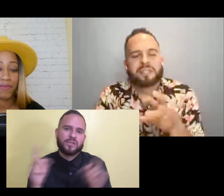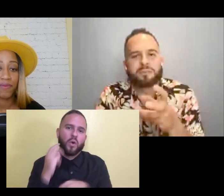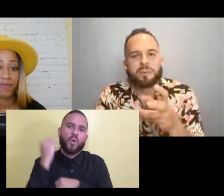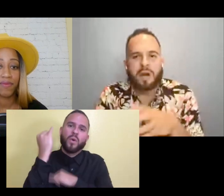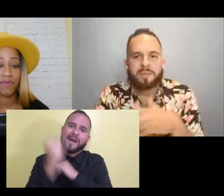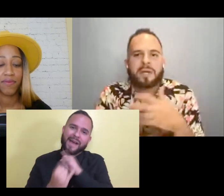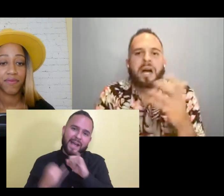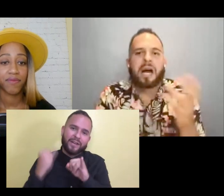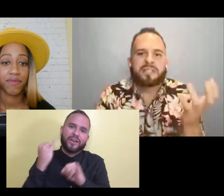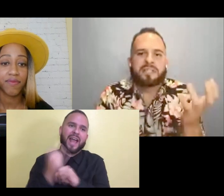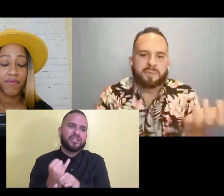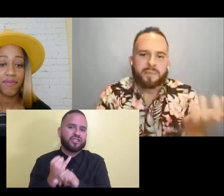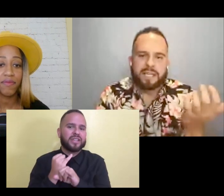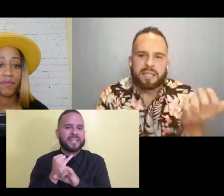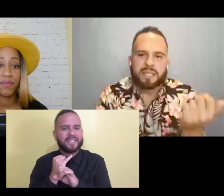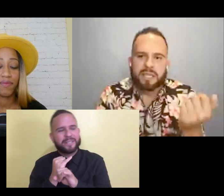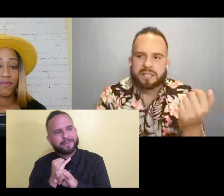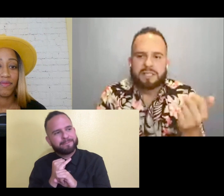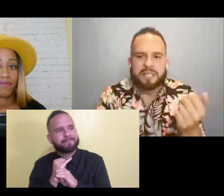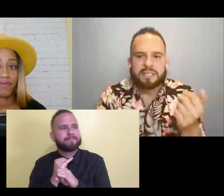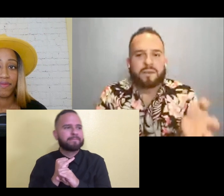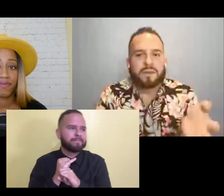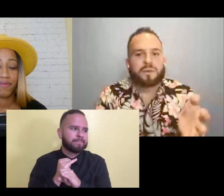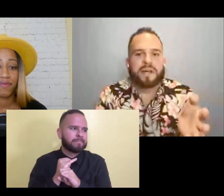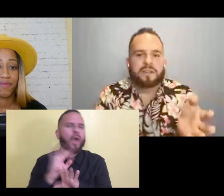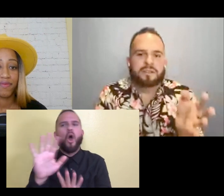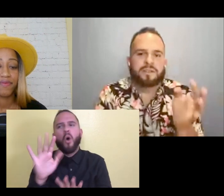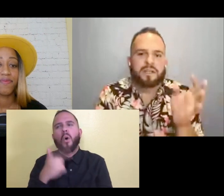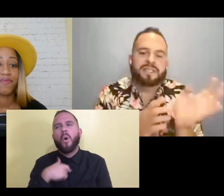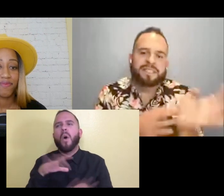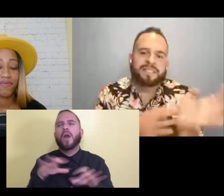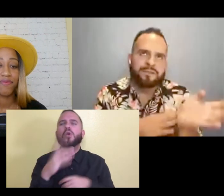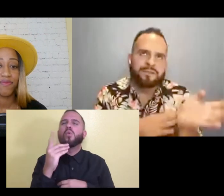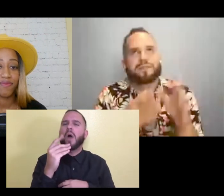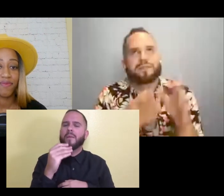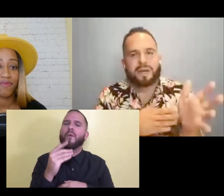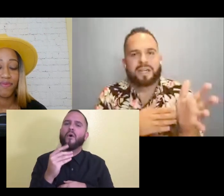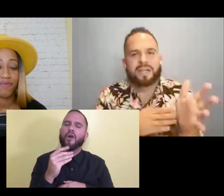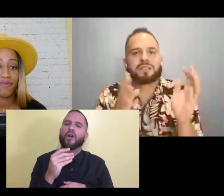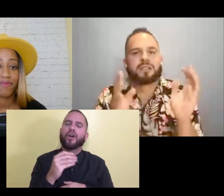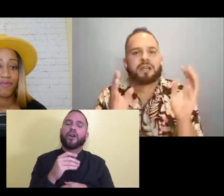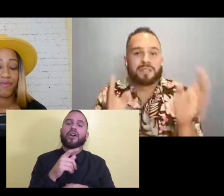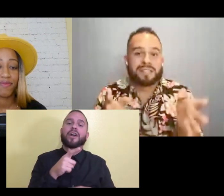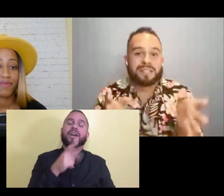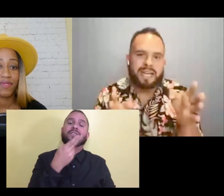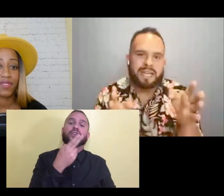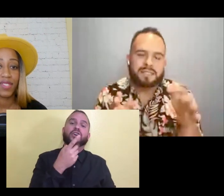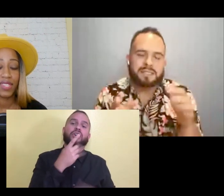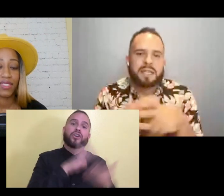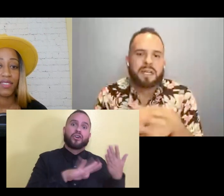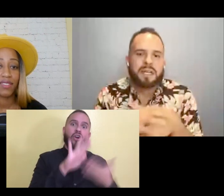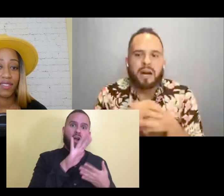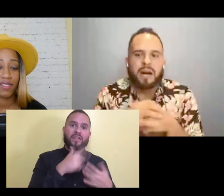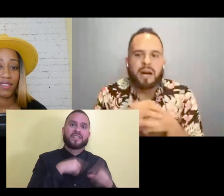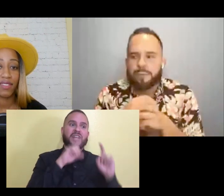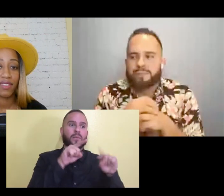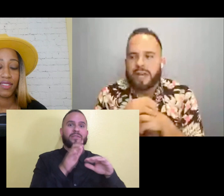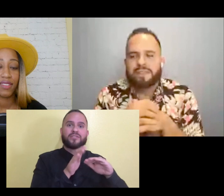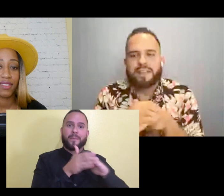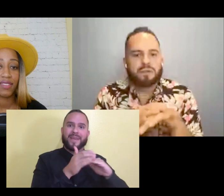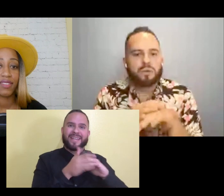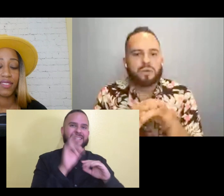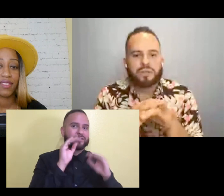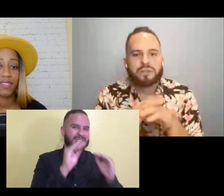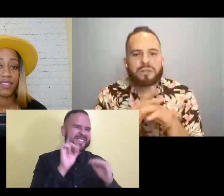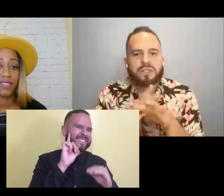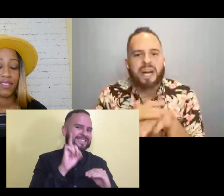studies program. I went to Jamaica to teach deaf first graders for 10 days. And that